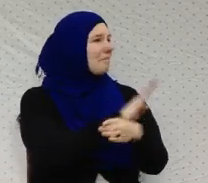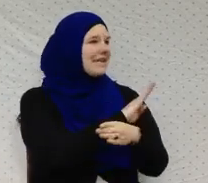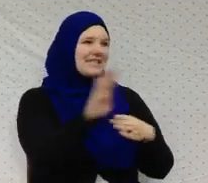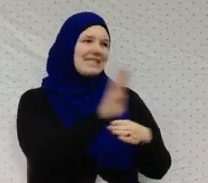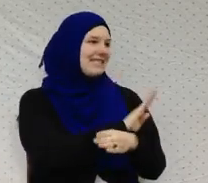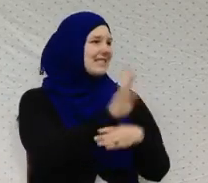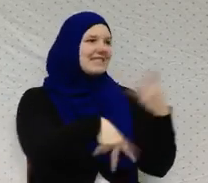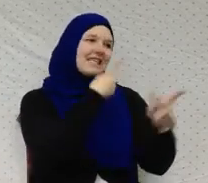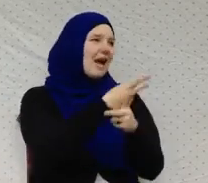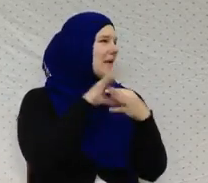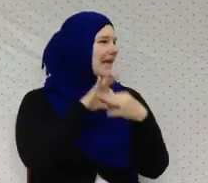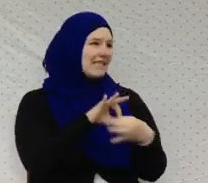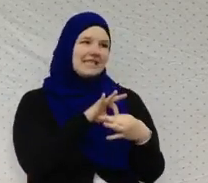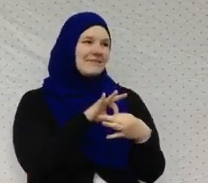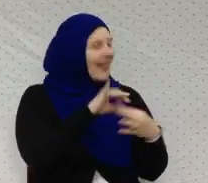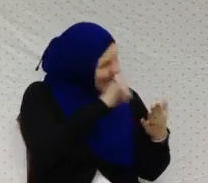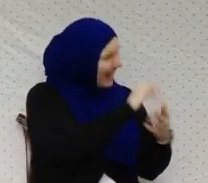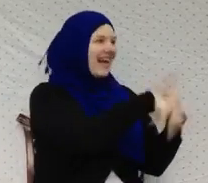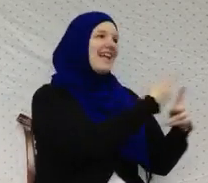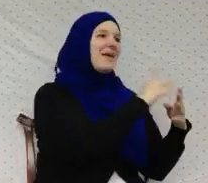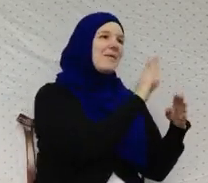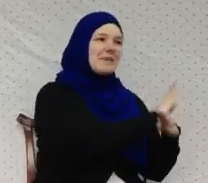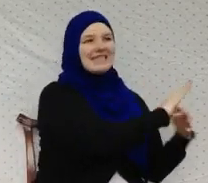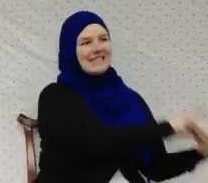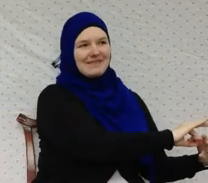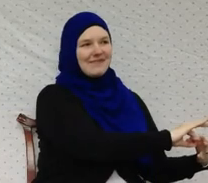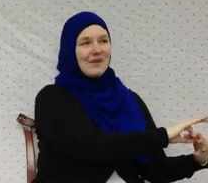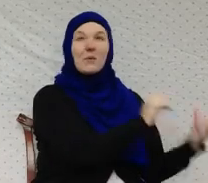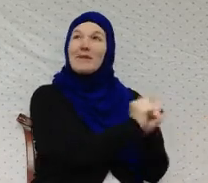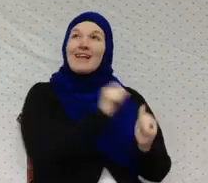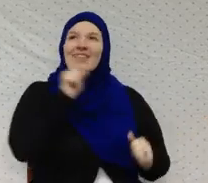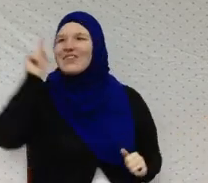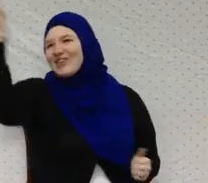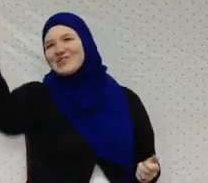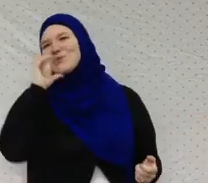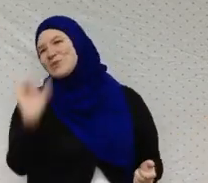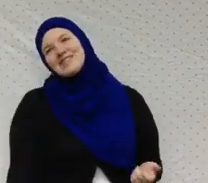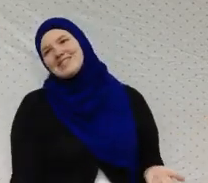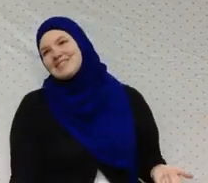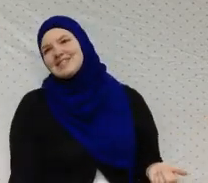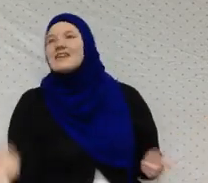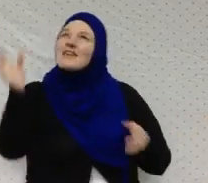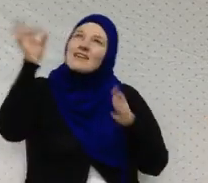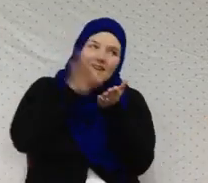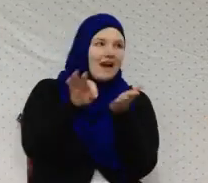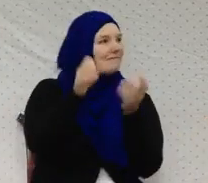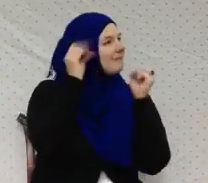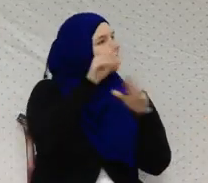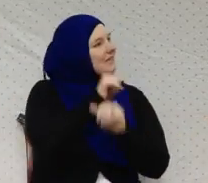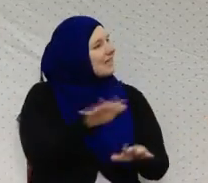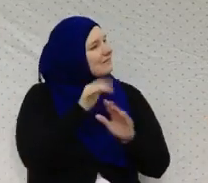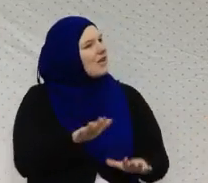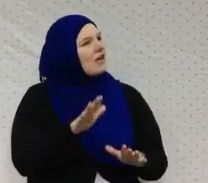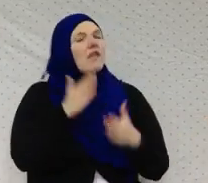This is a business type interaction between people. But with Allah, count what He gave